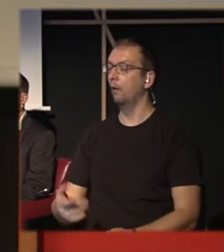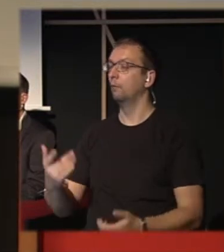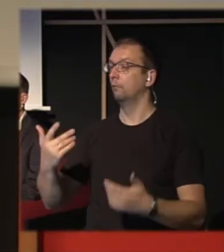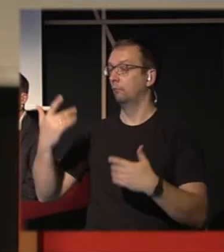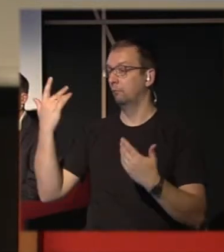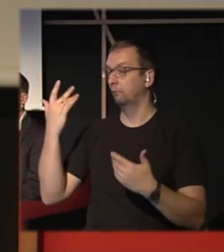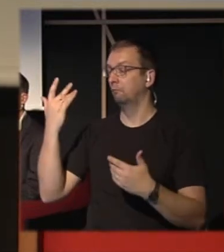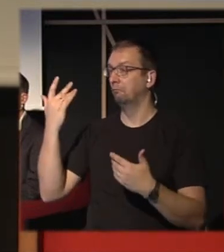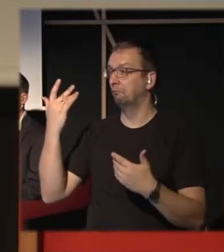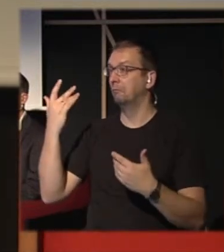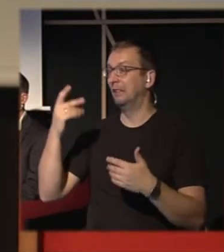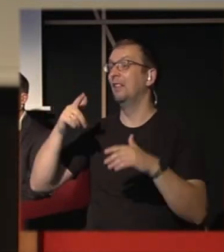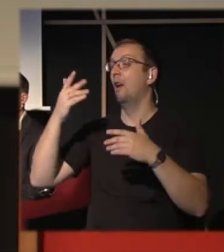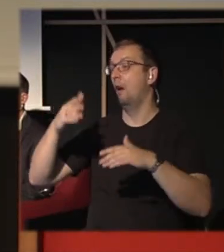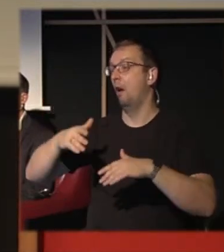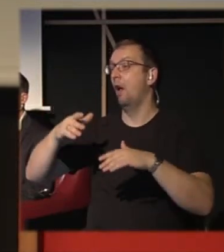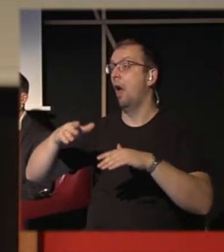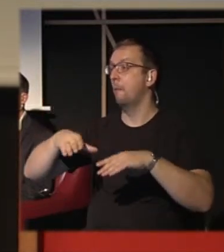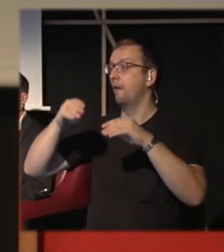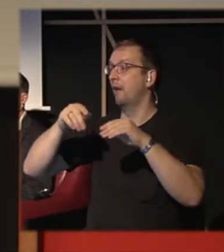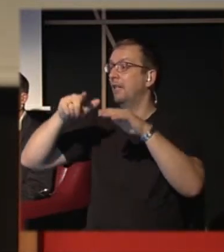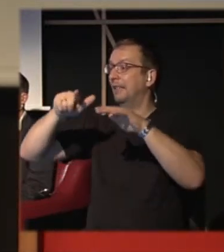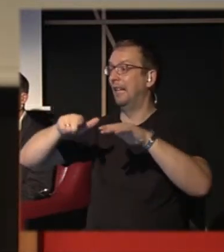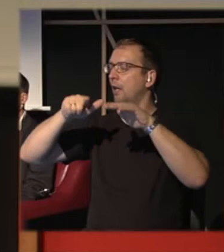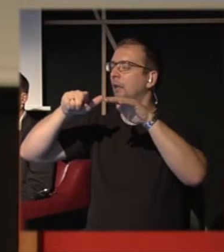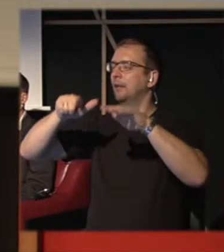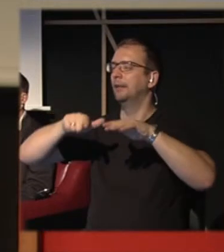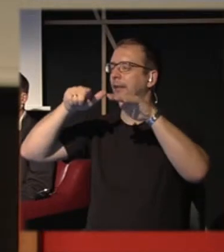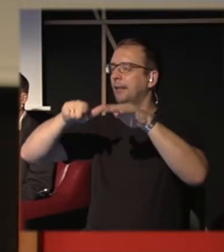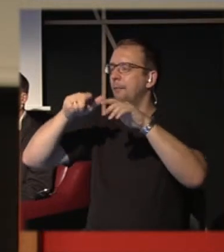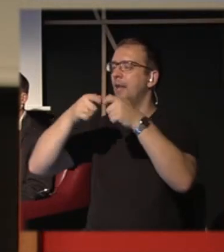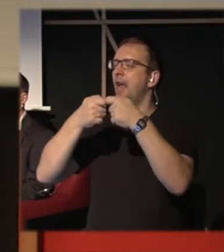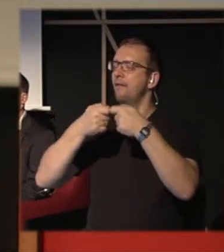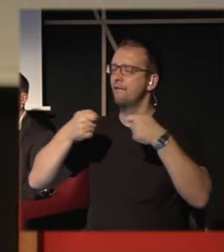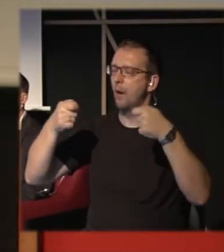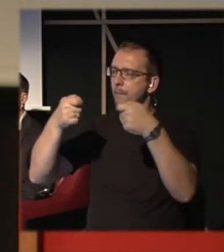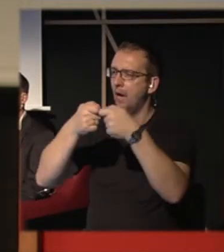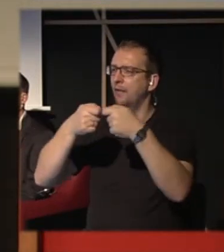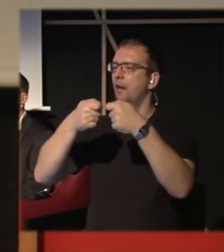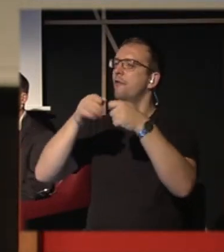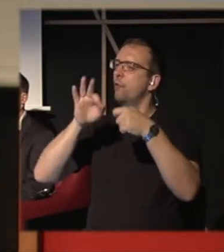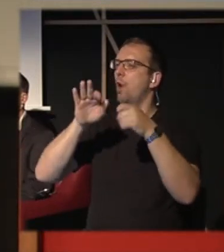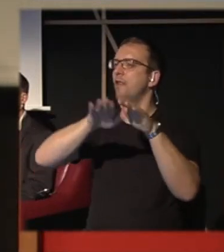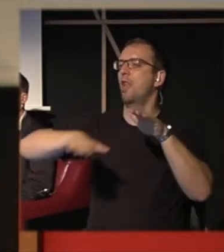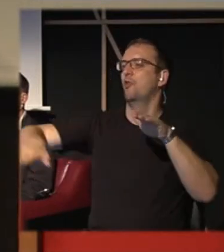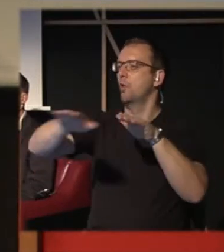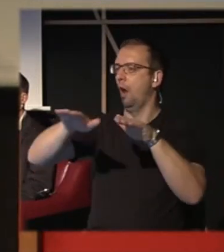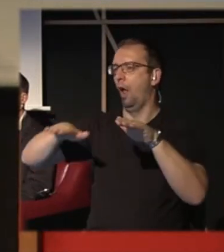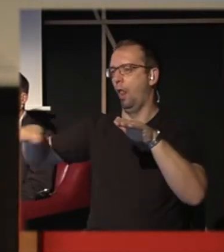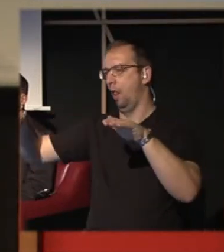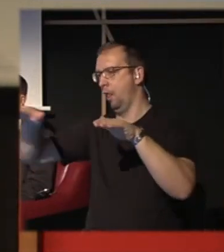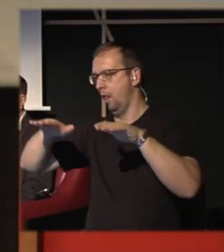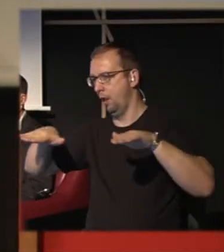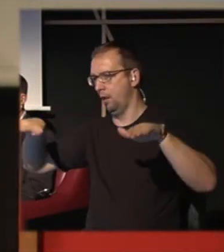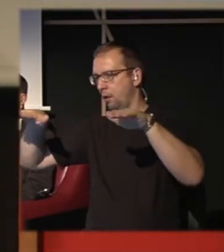coordinator, 31 have included the provision in their domestic regulations, so for their own competitions,